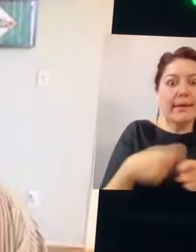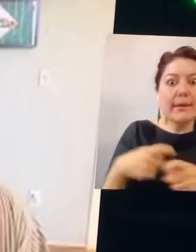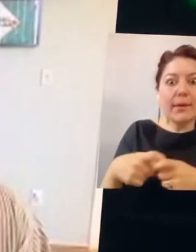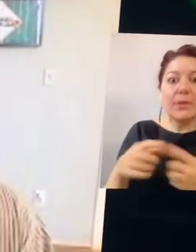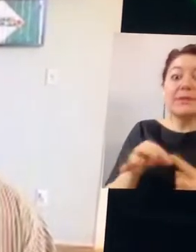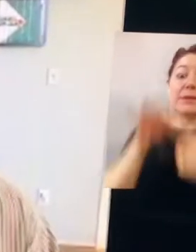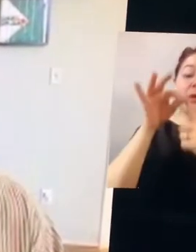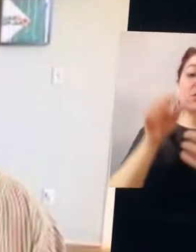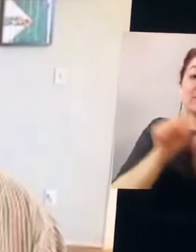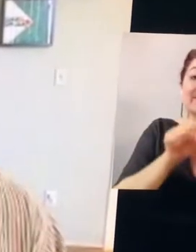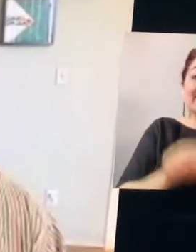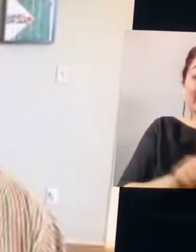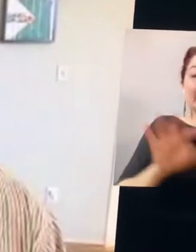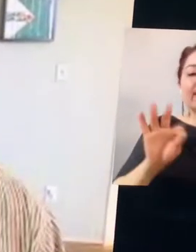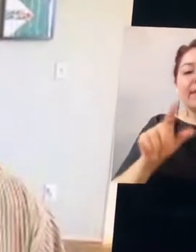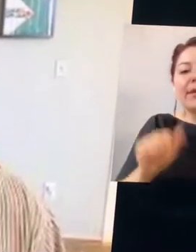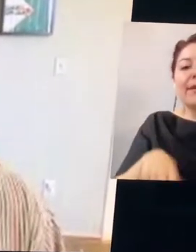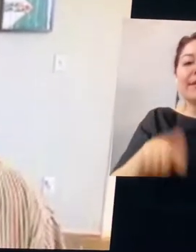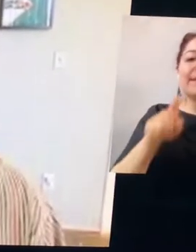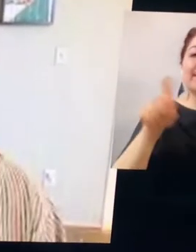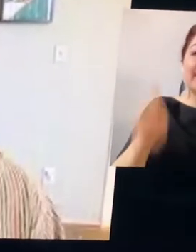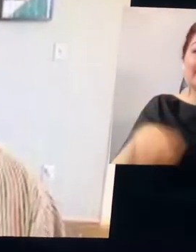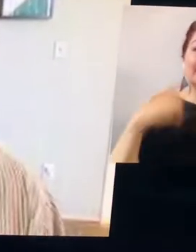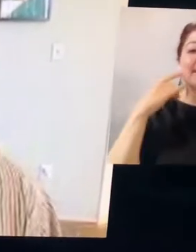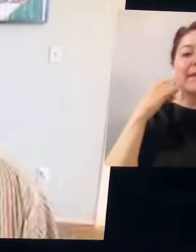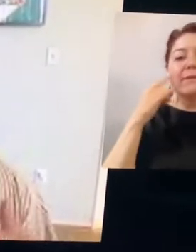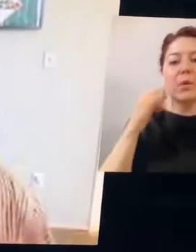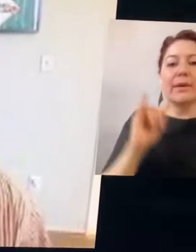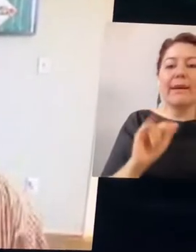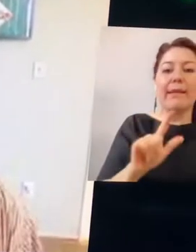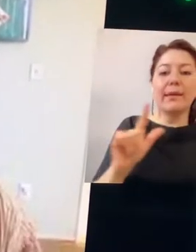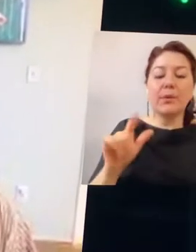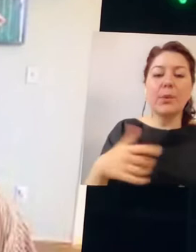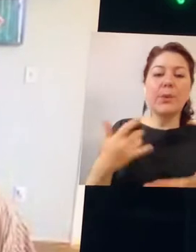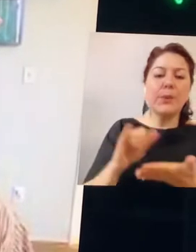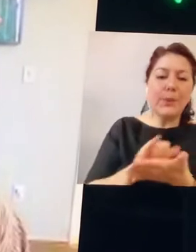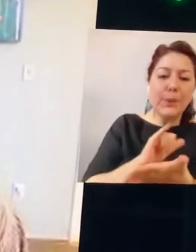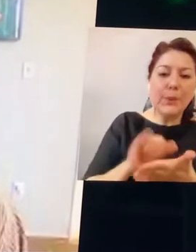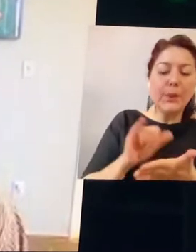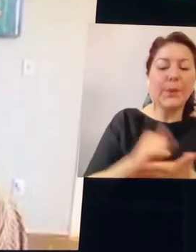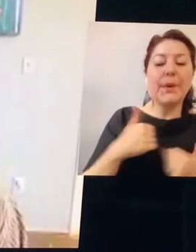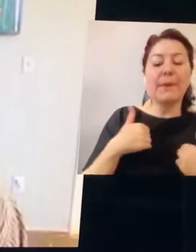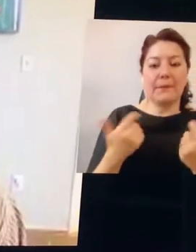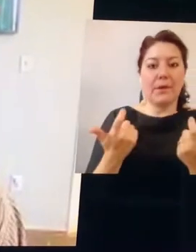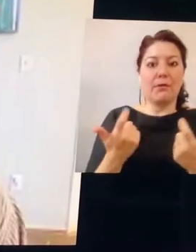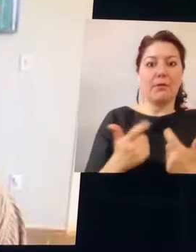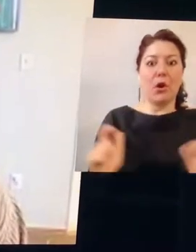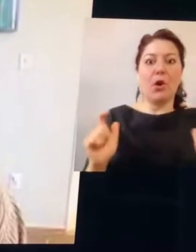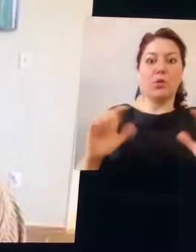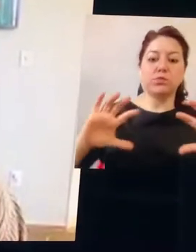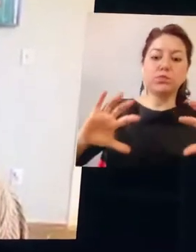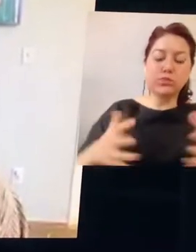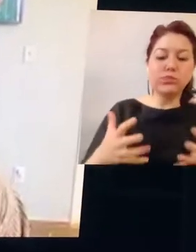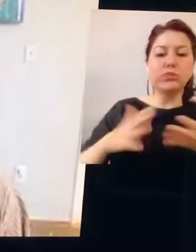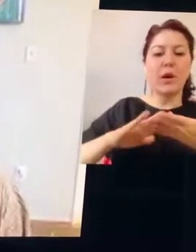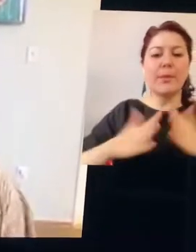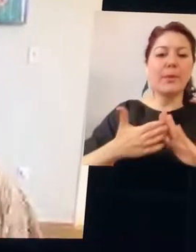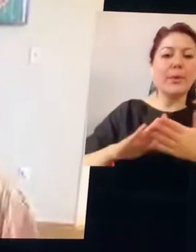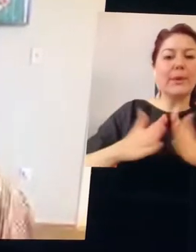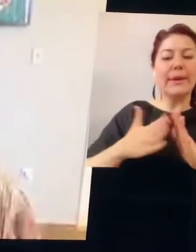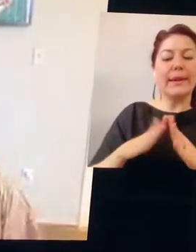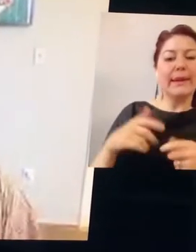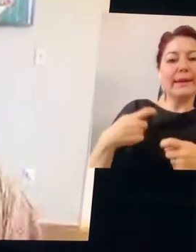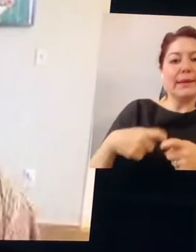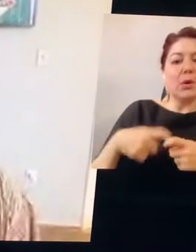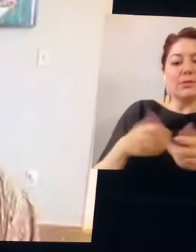Florida, California, Illinois, New York, where we have large concentrations of Latinos.